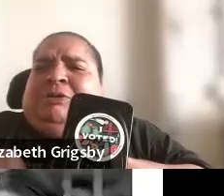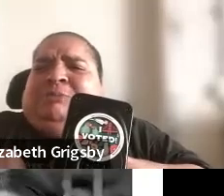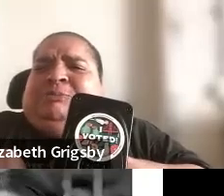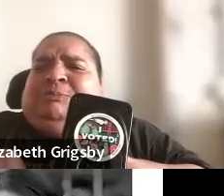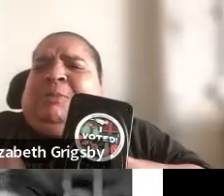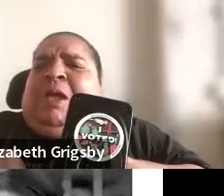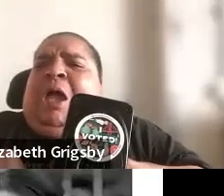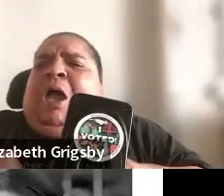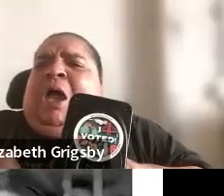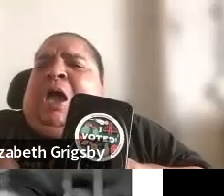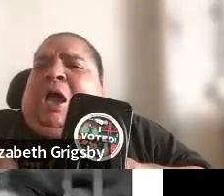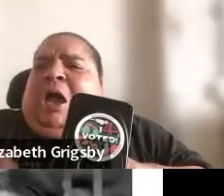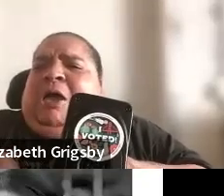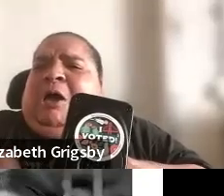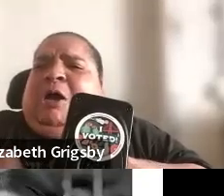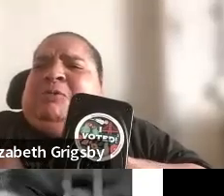And